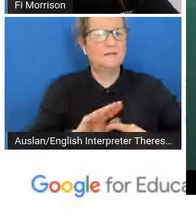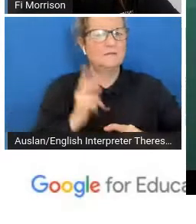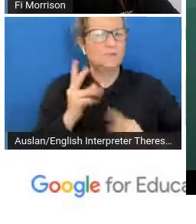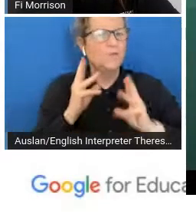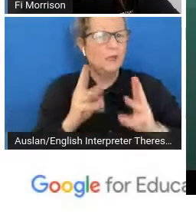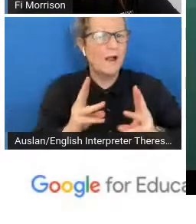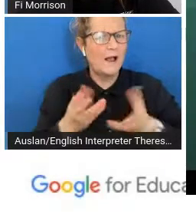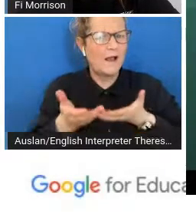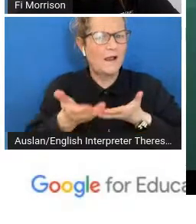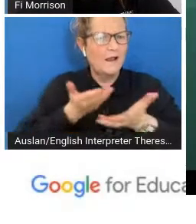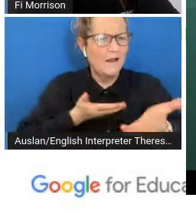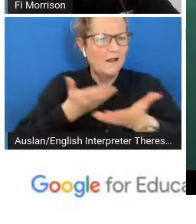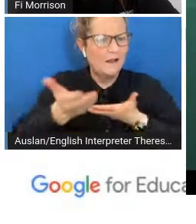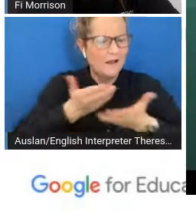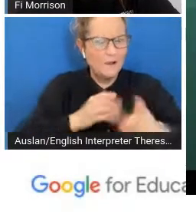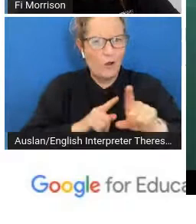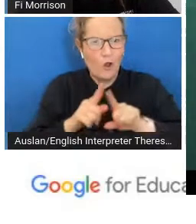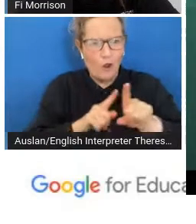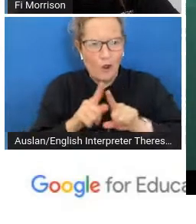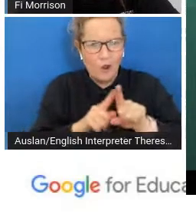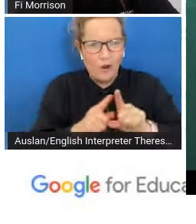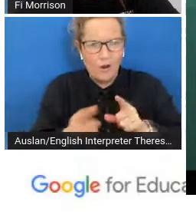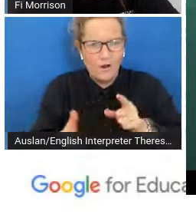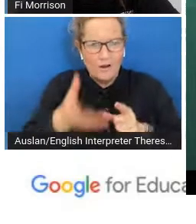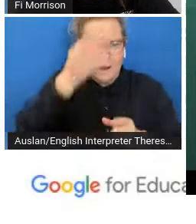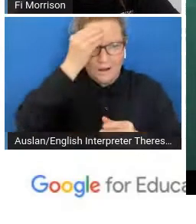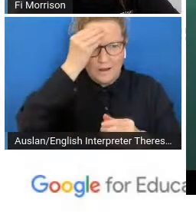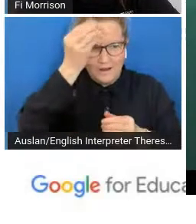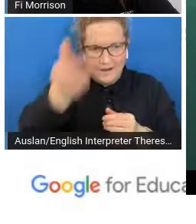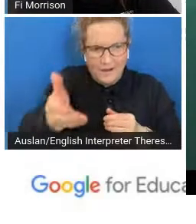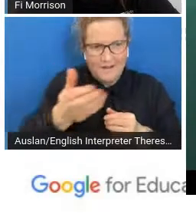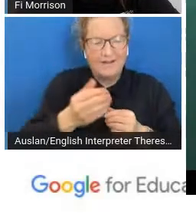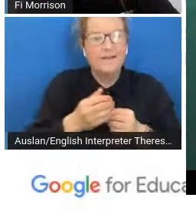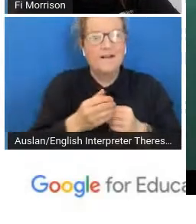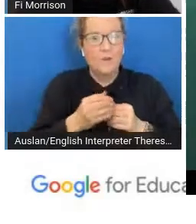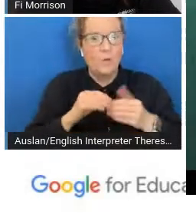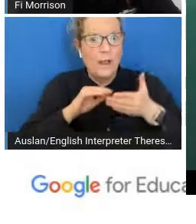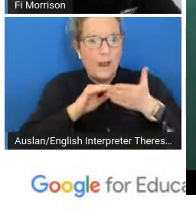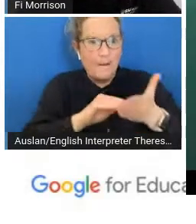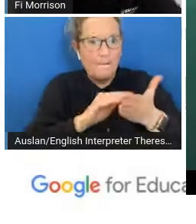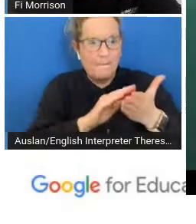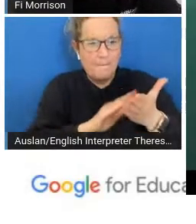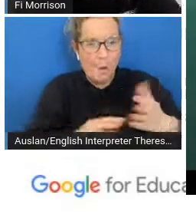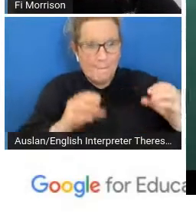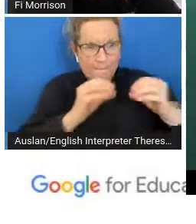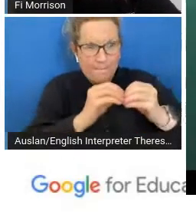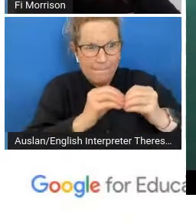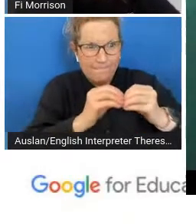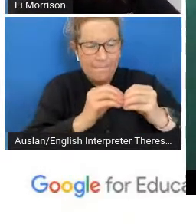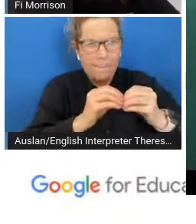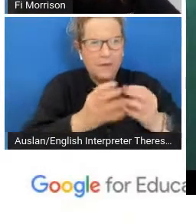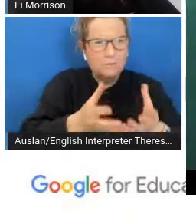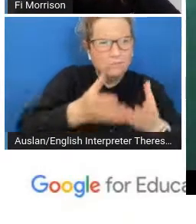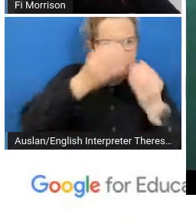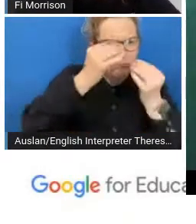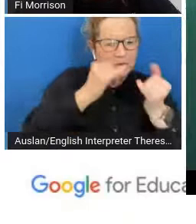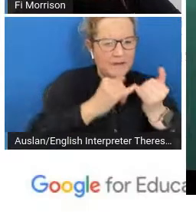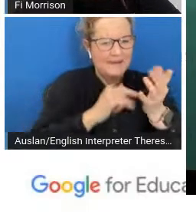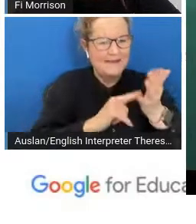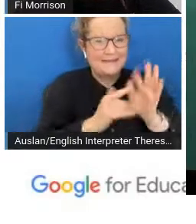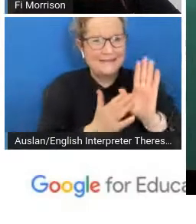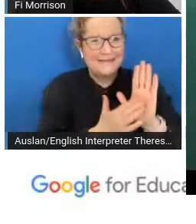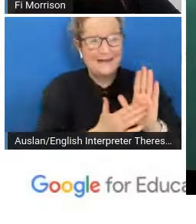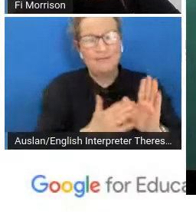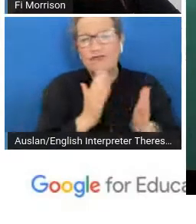science, and we also, whilst helping our mobs get the STEM skills today, because really we need more First